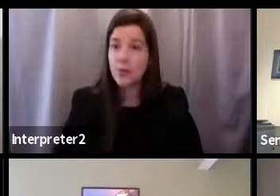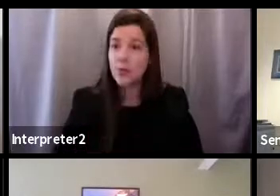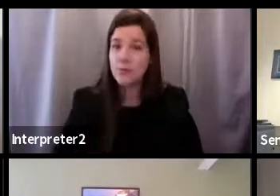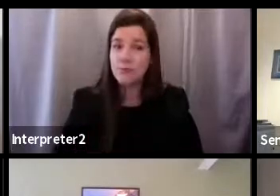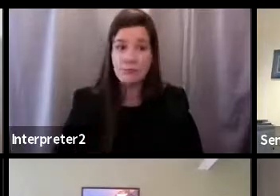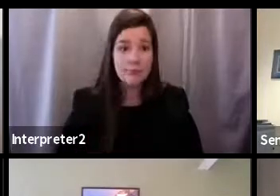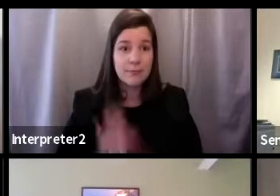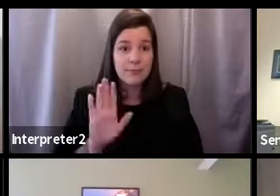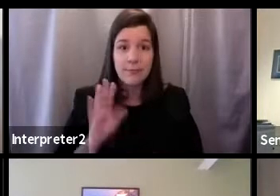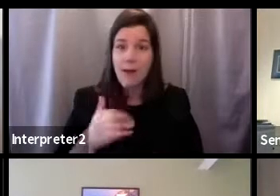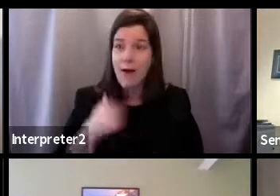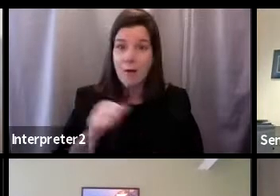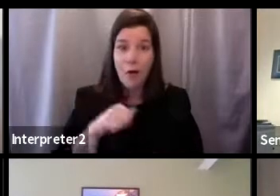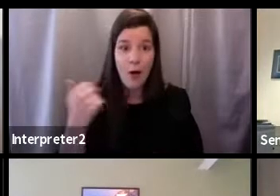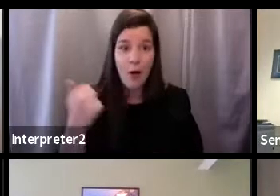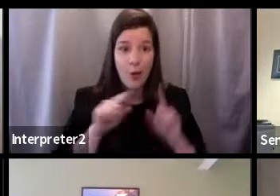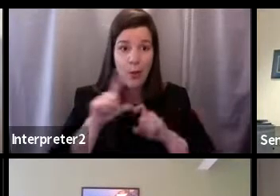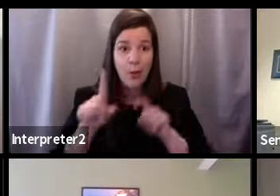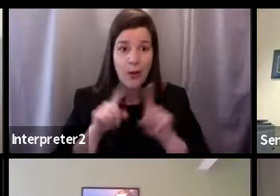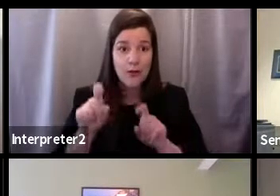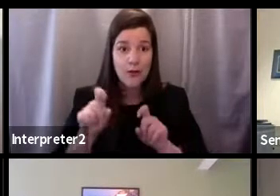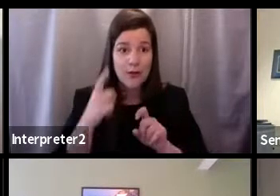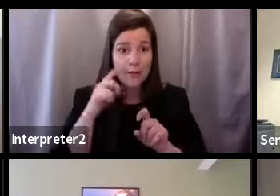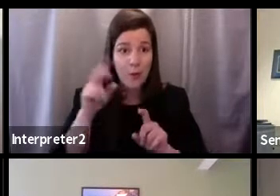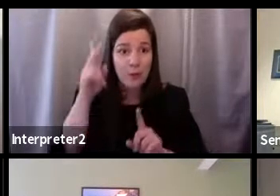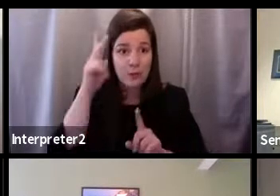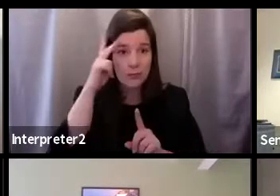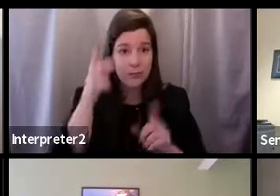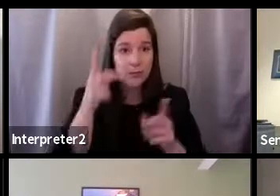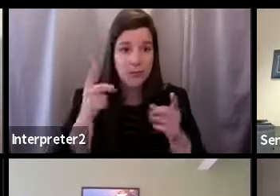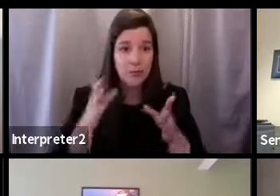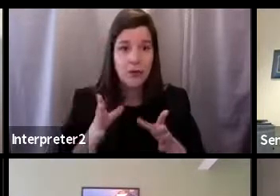Are there any other questions from any other members of the